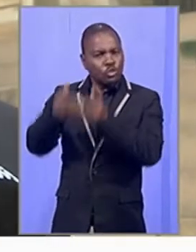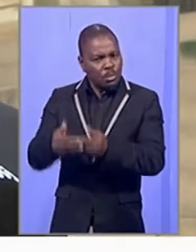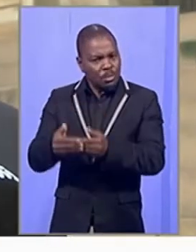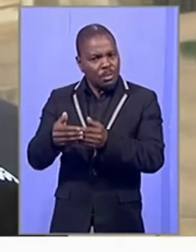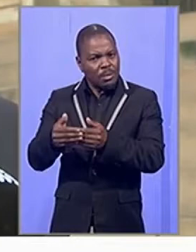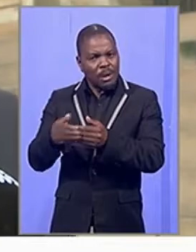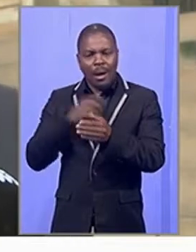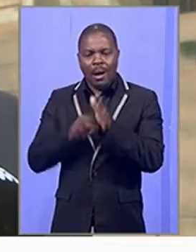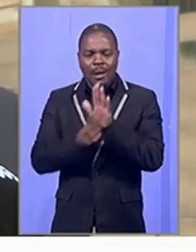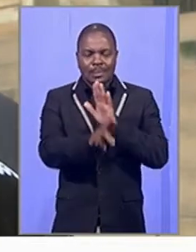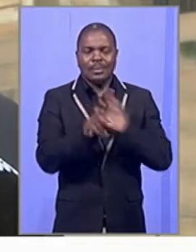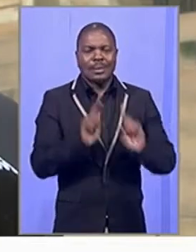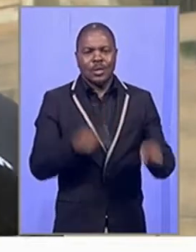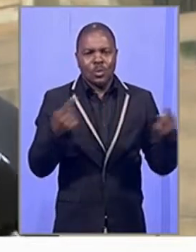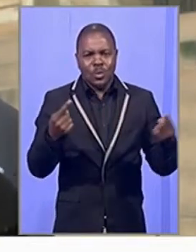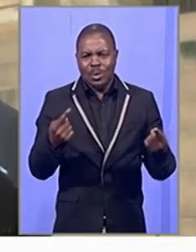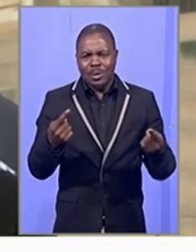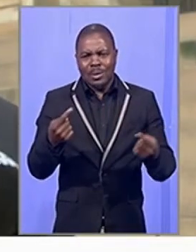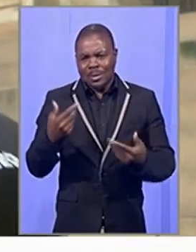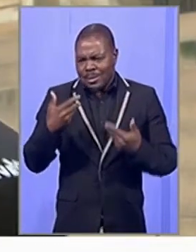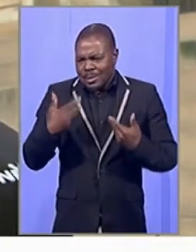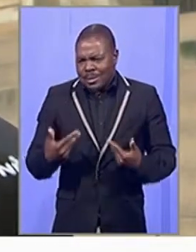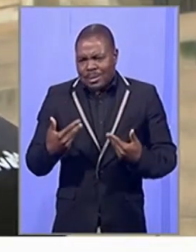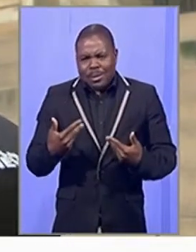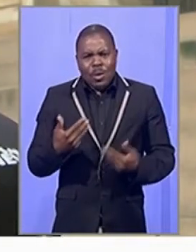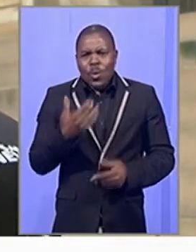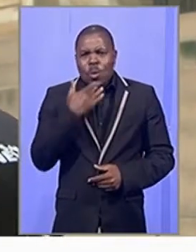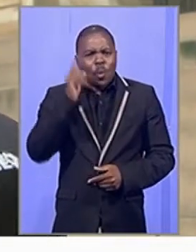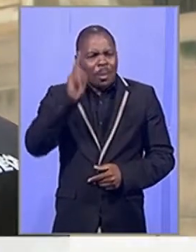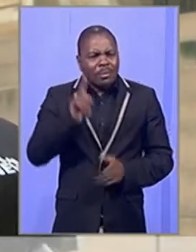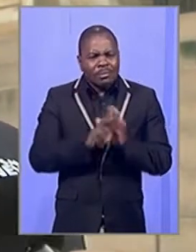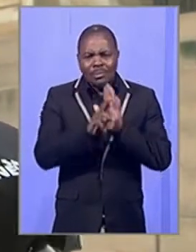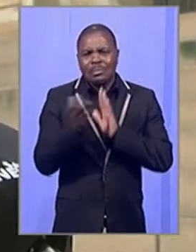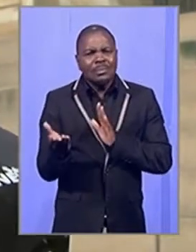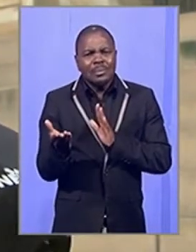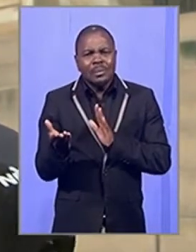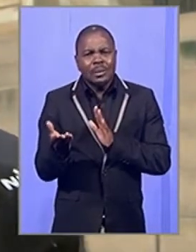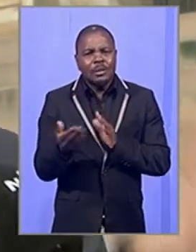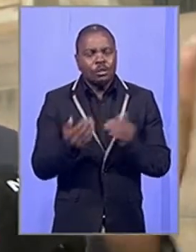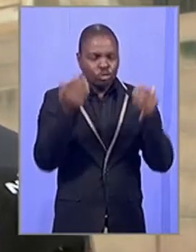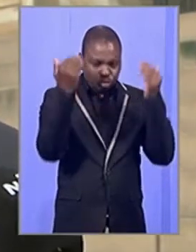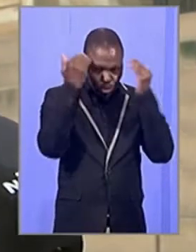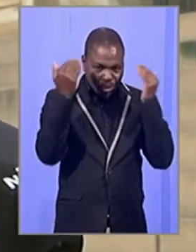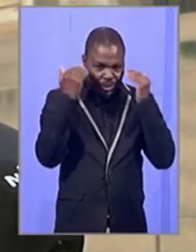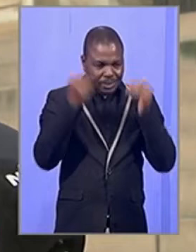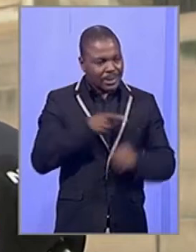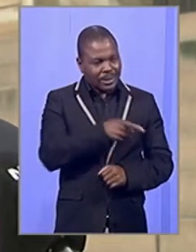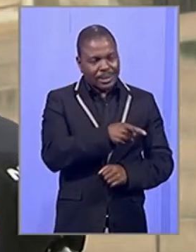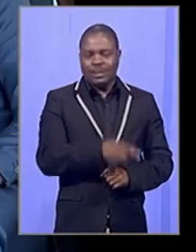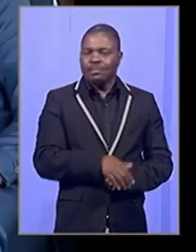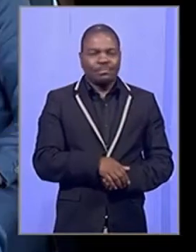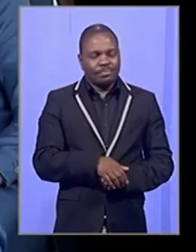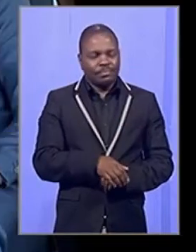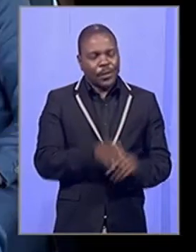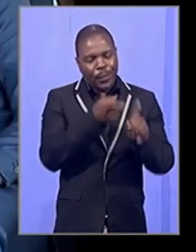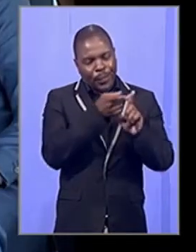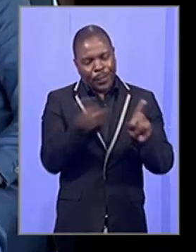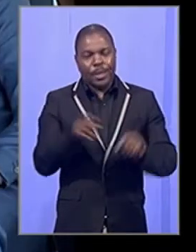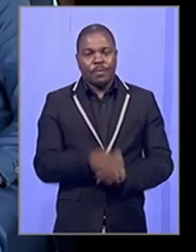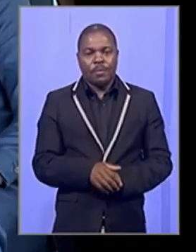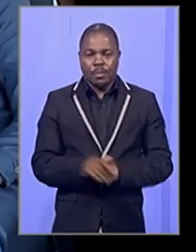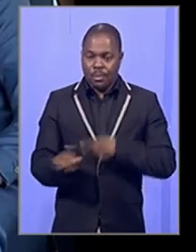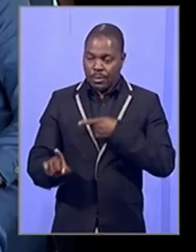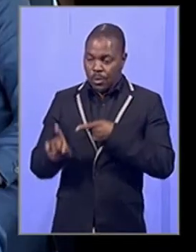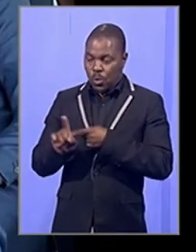represent her, who else should represent her? So the judge grossly erred. O tlalleditše ka